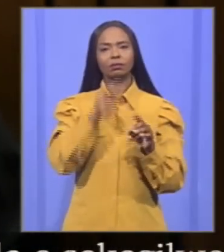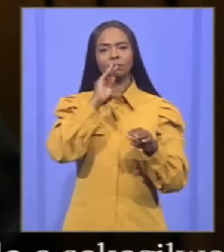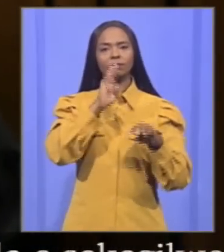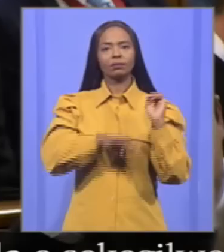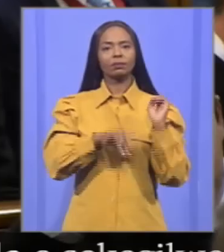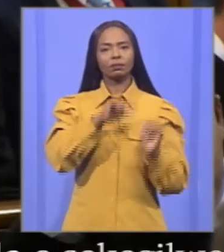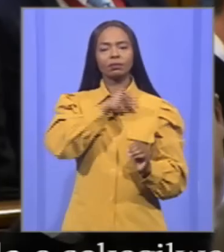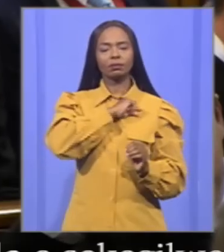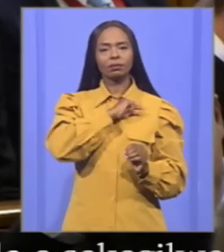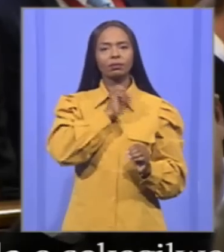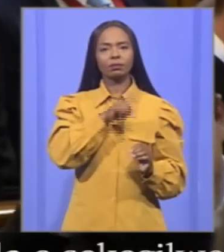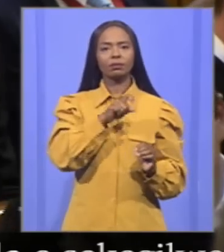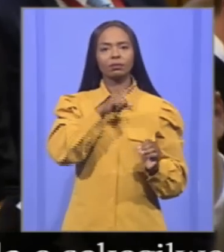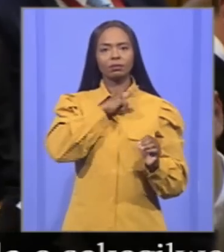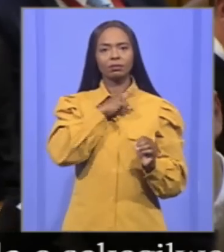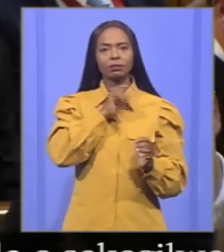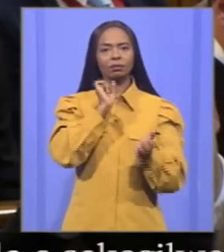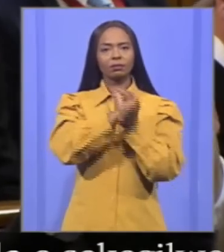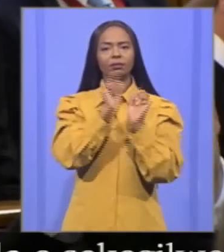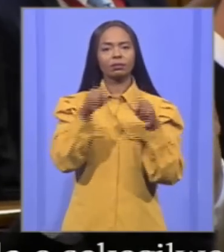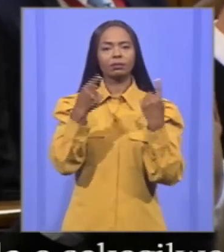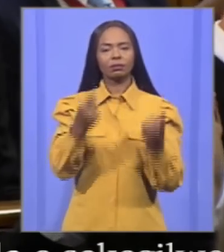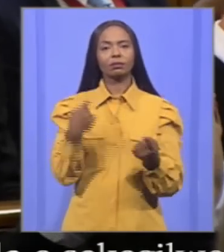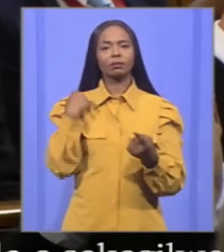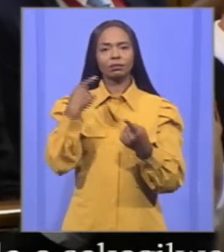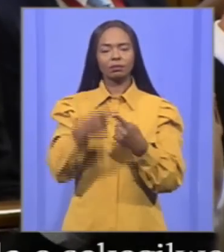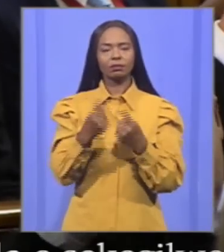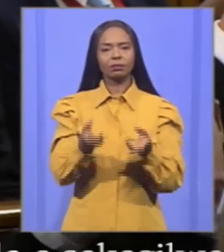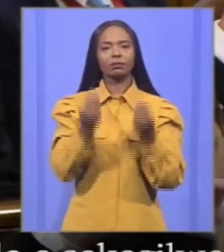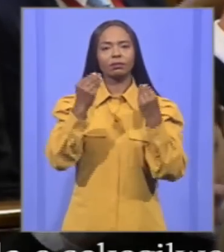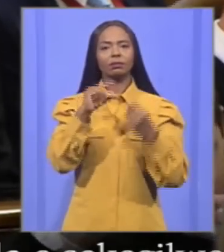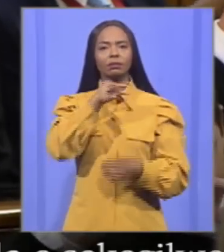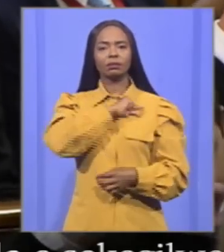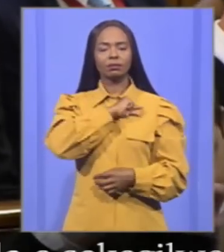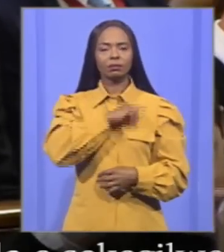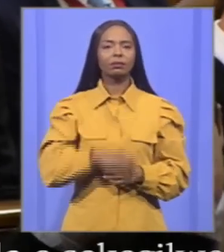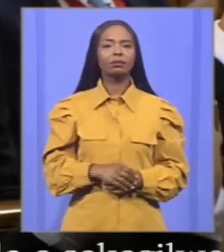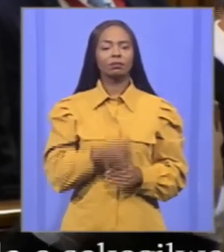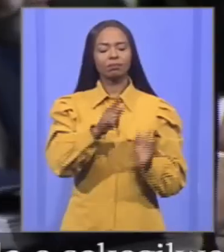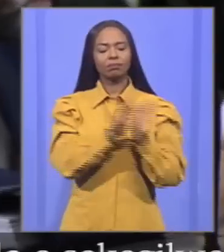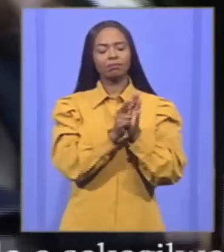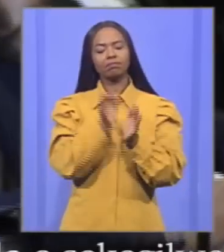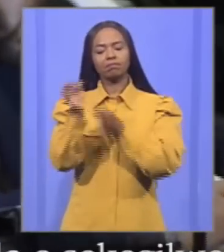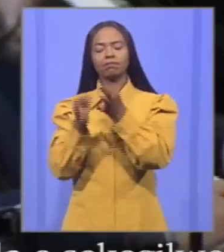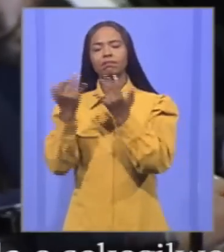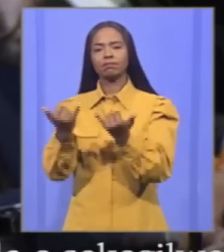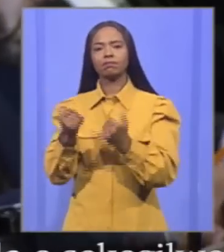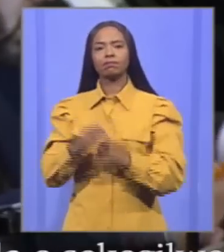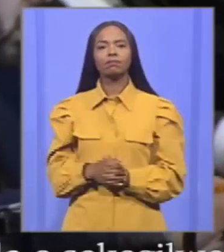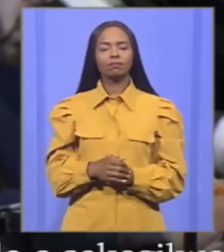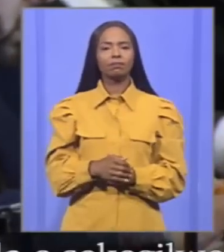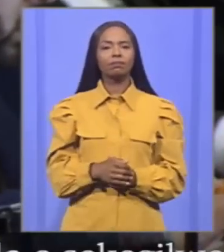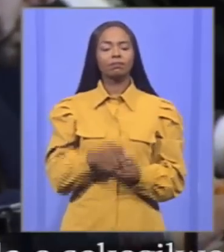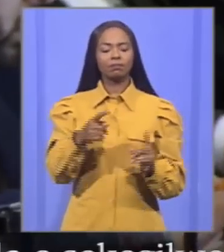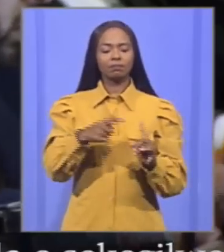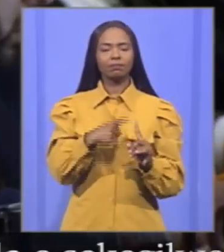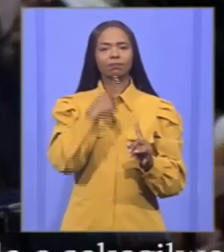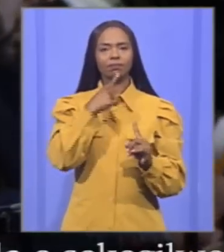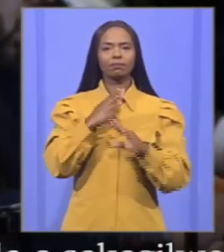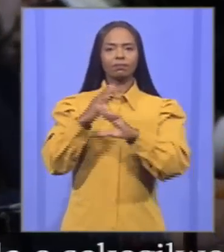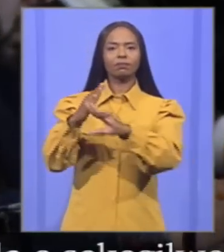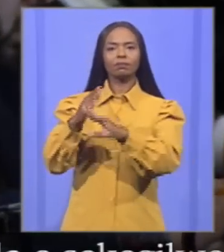atlhola jalo kana innocent until proven guilty. Musa Kgotla o batla go thibela puso go mo tshwara. Se ke malebana